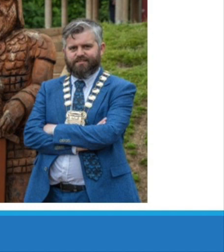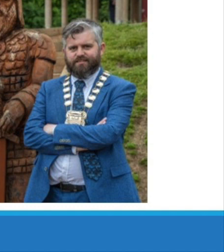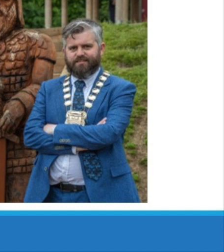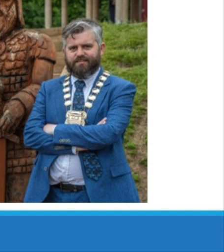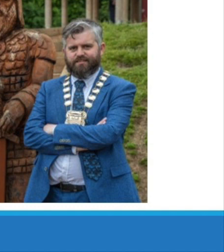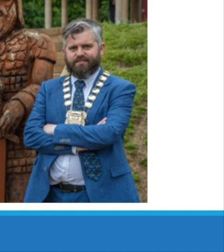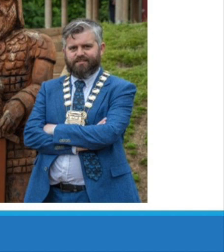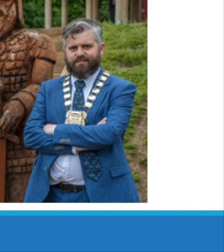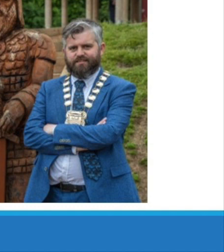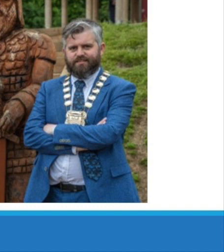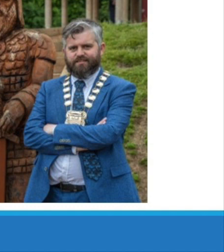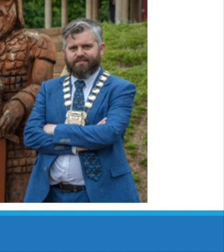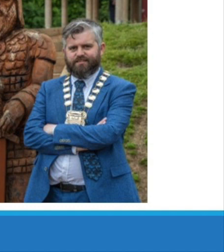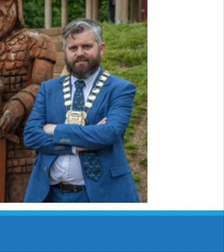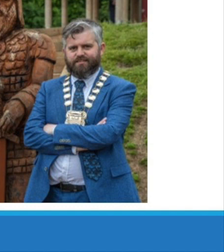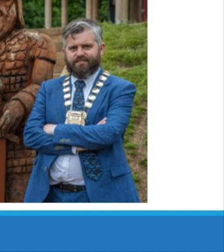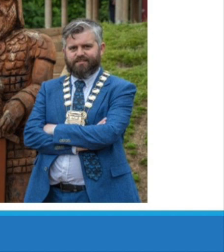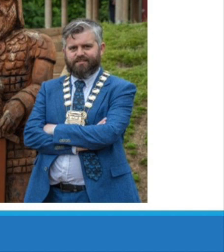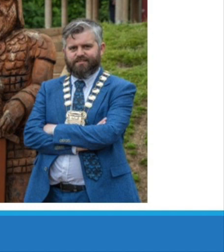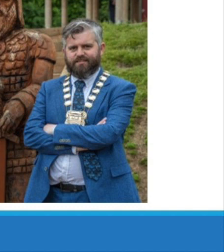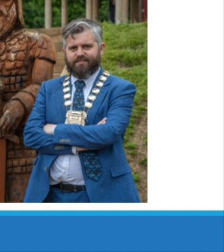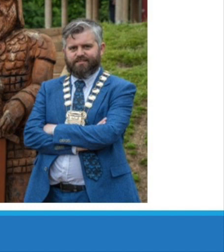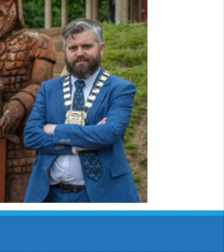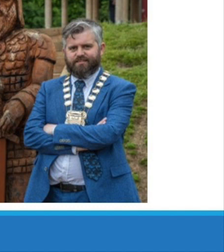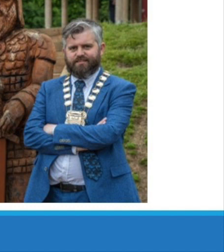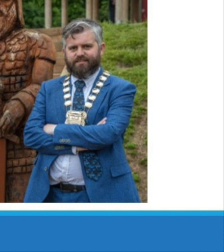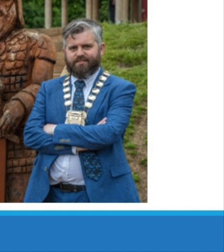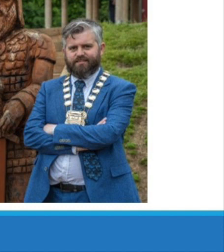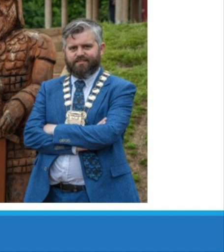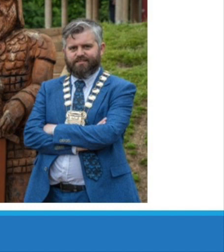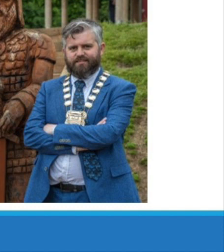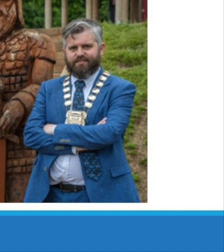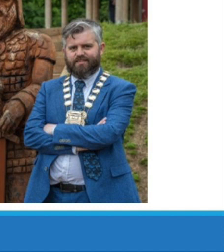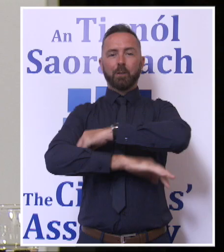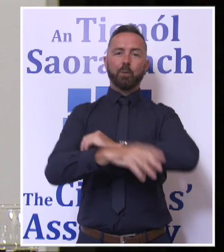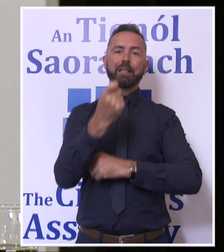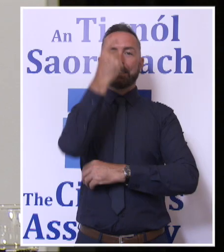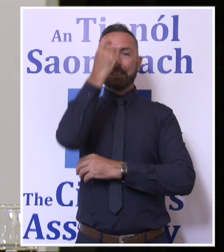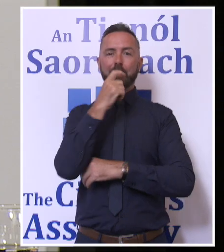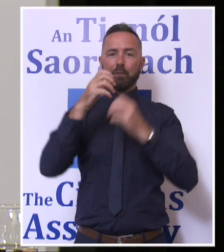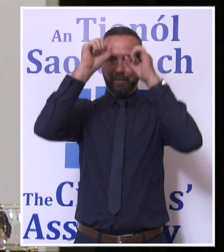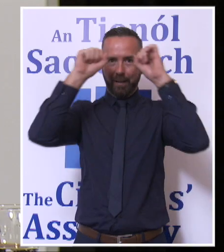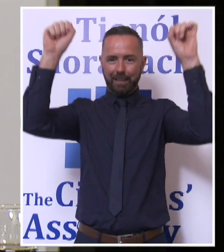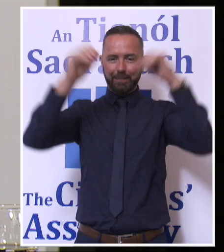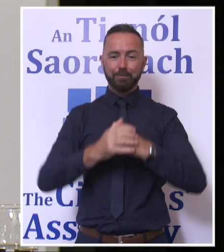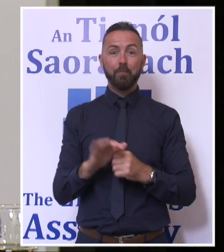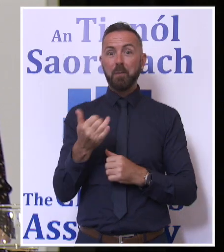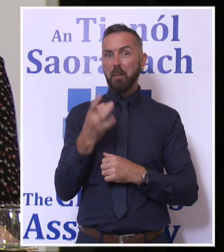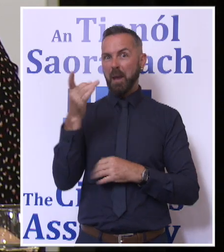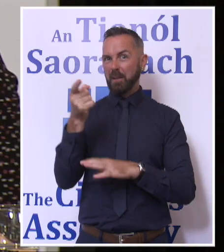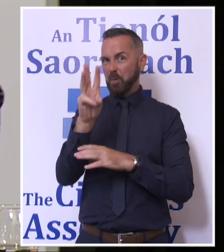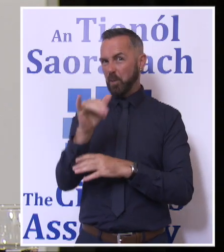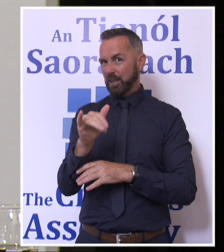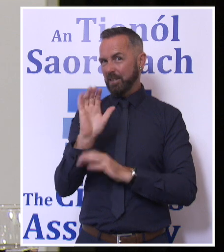Councillor Kavanagh. So this is the best one I could come across, where he's posing beside a Viking, apparently. So maybe ask him about